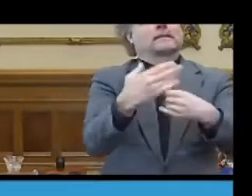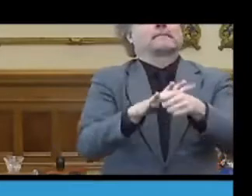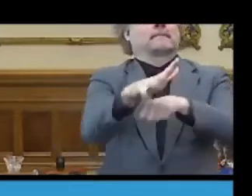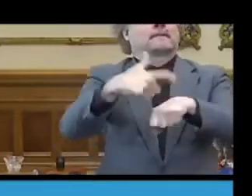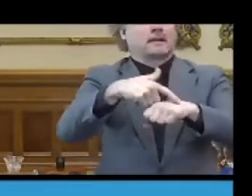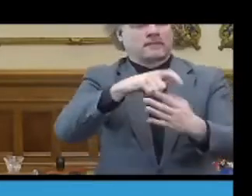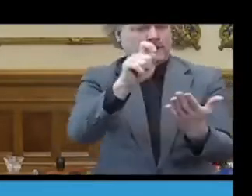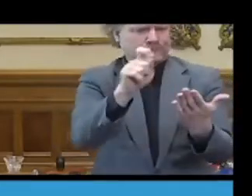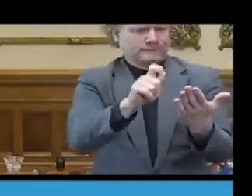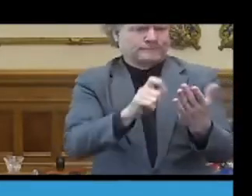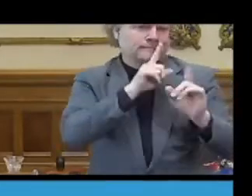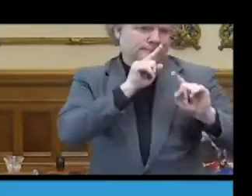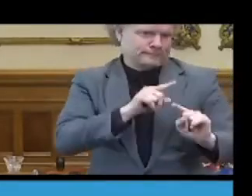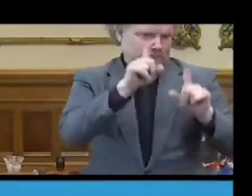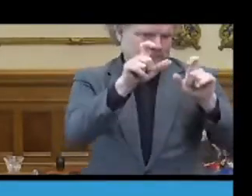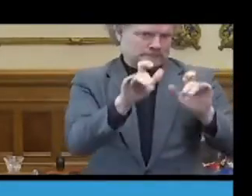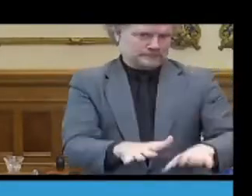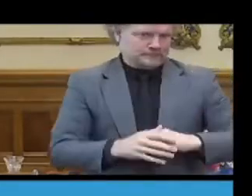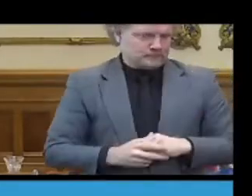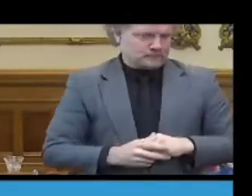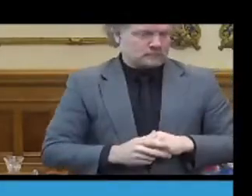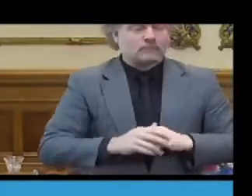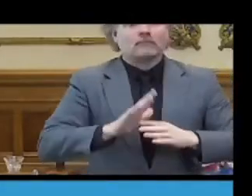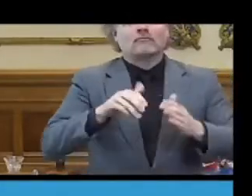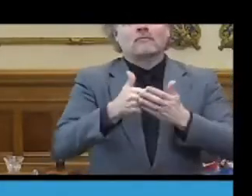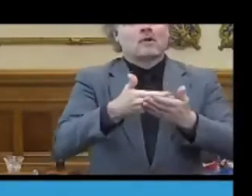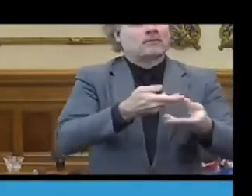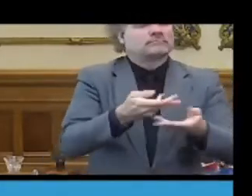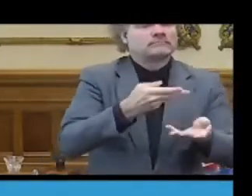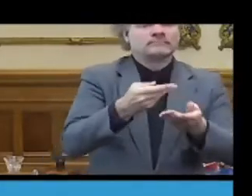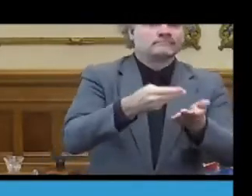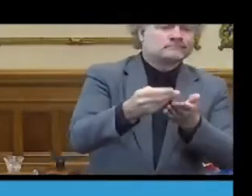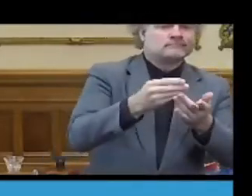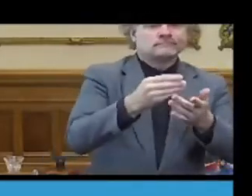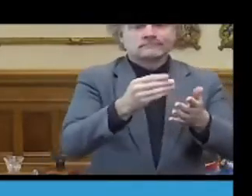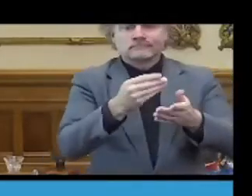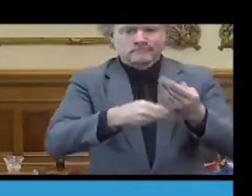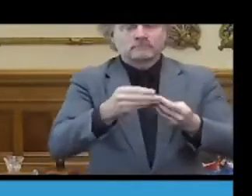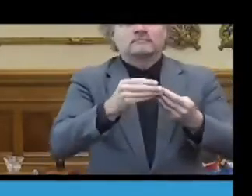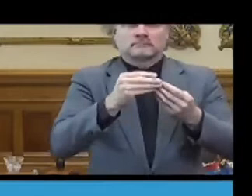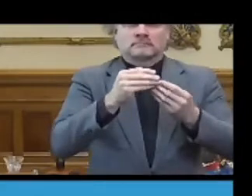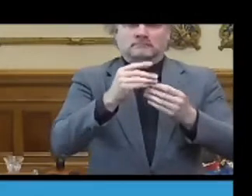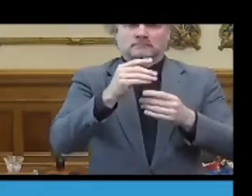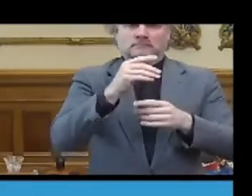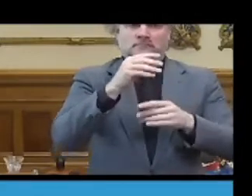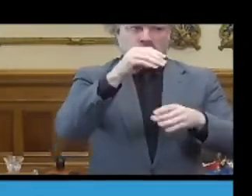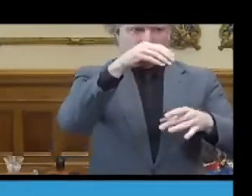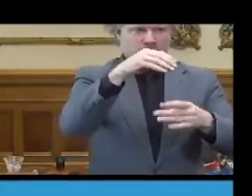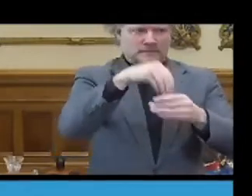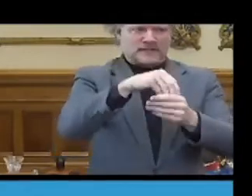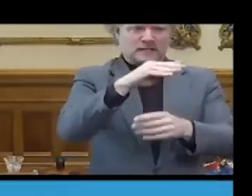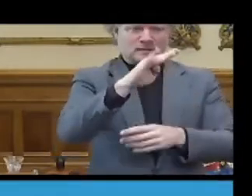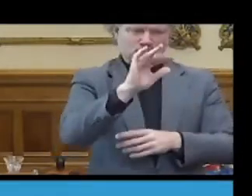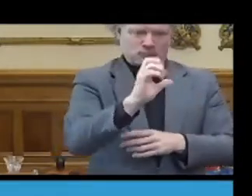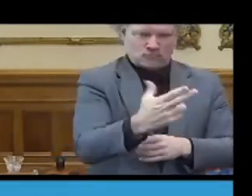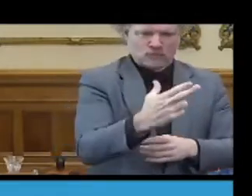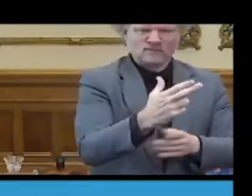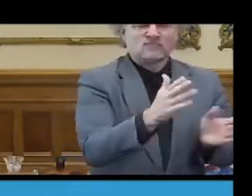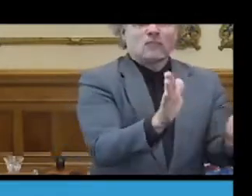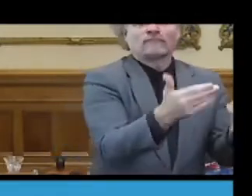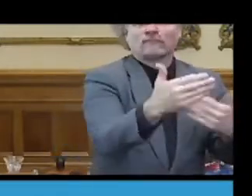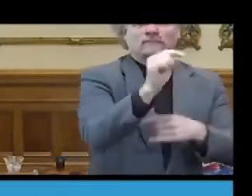the exam. All transactions will be available at our in-branch